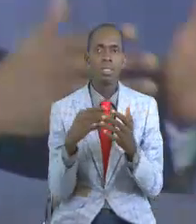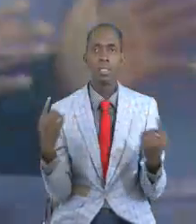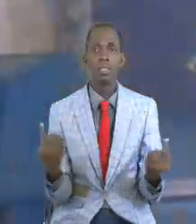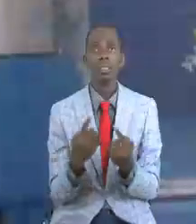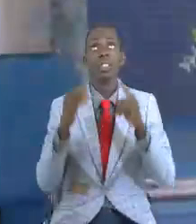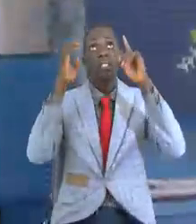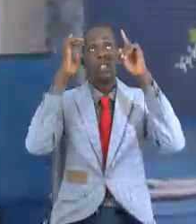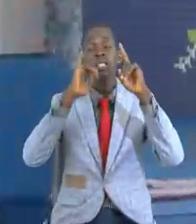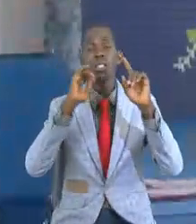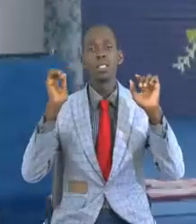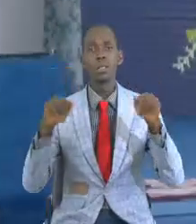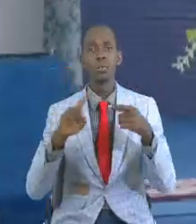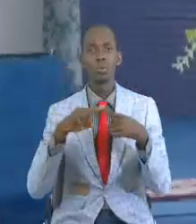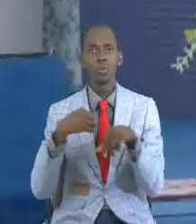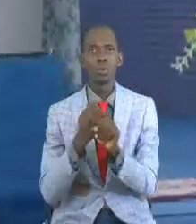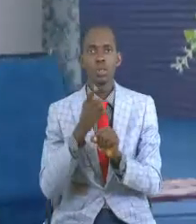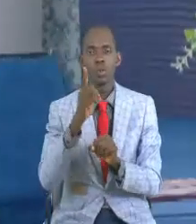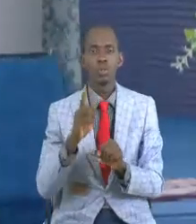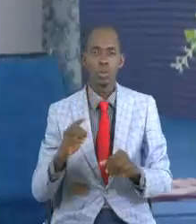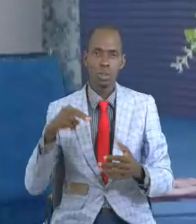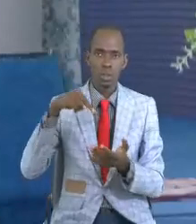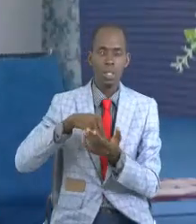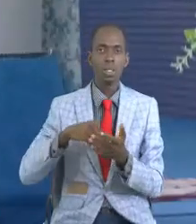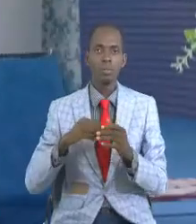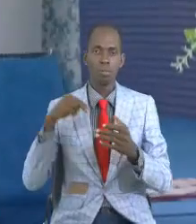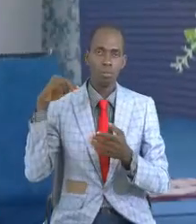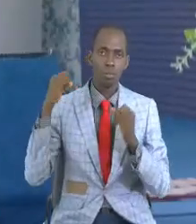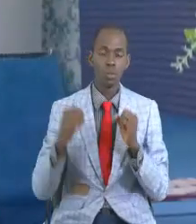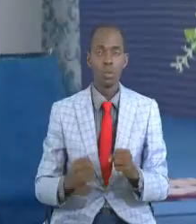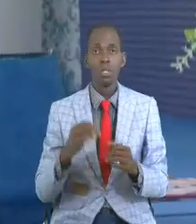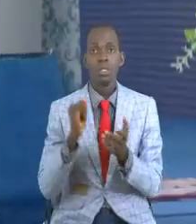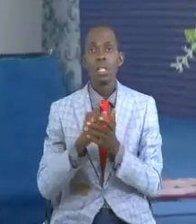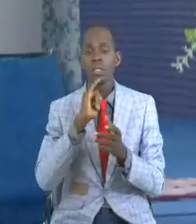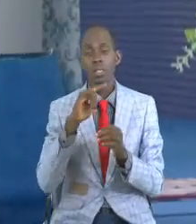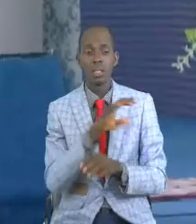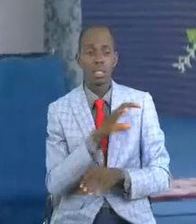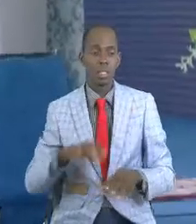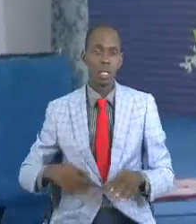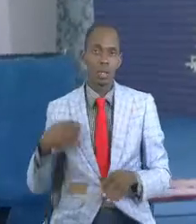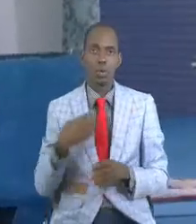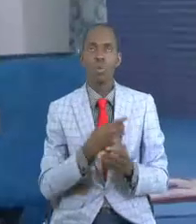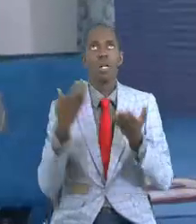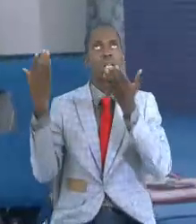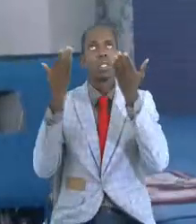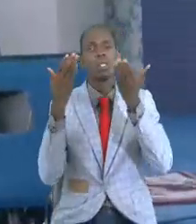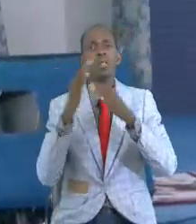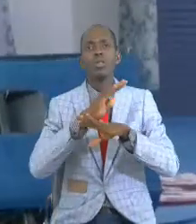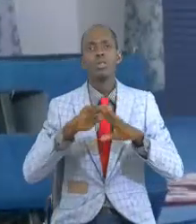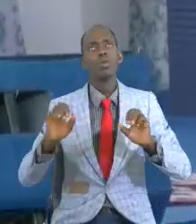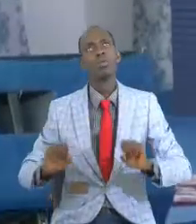to make you upright. That's the Christ we serve. And so don't give in to the